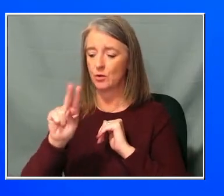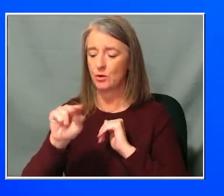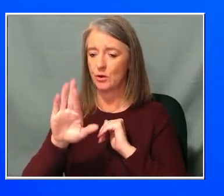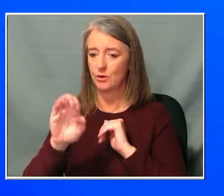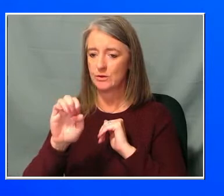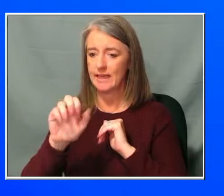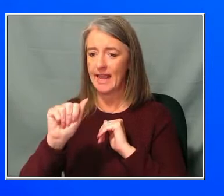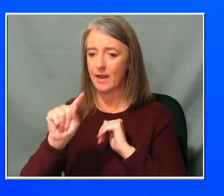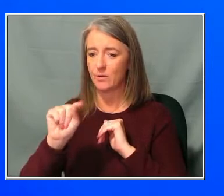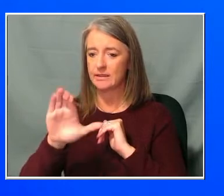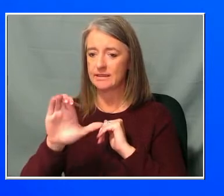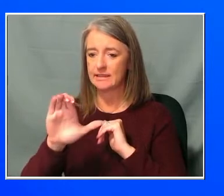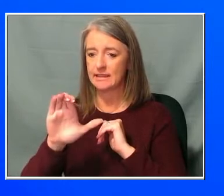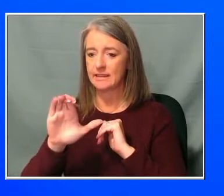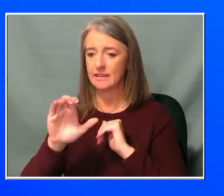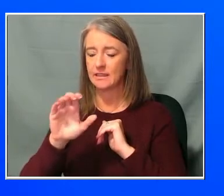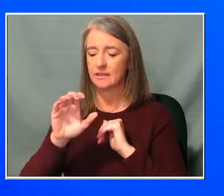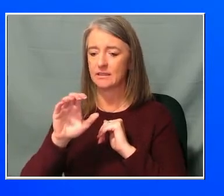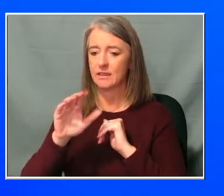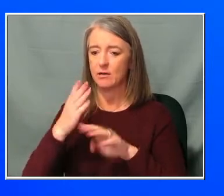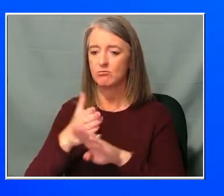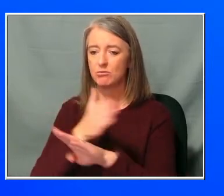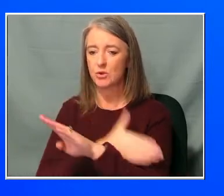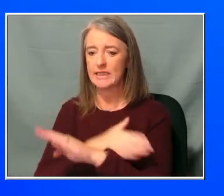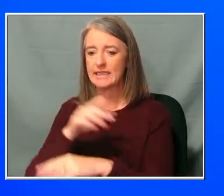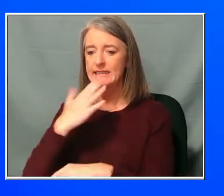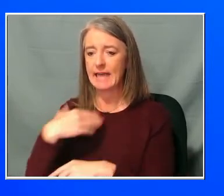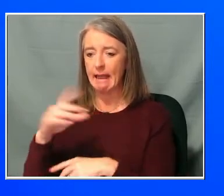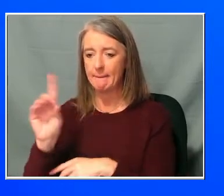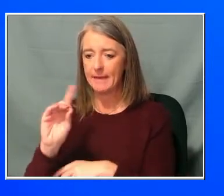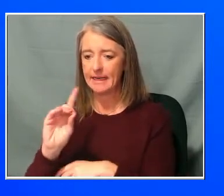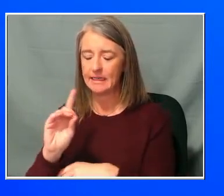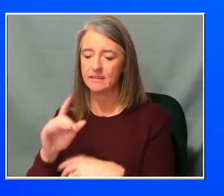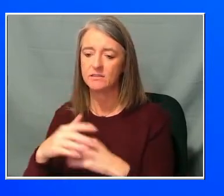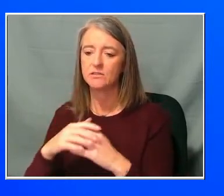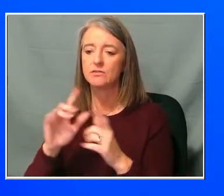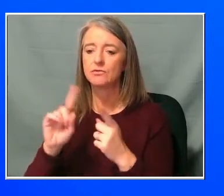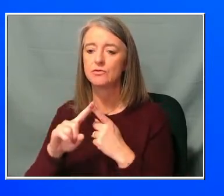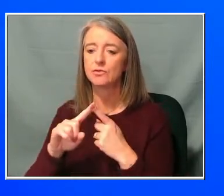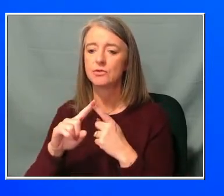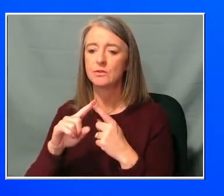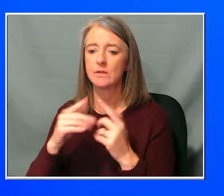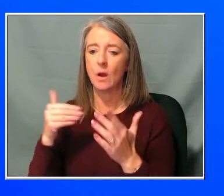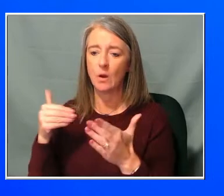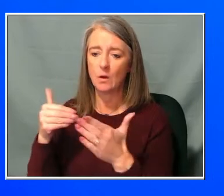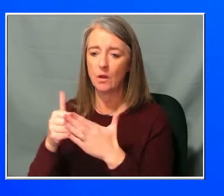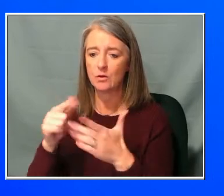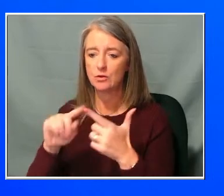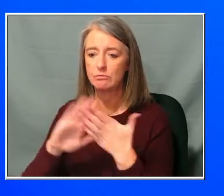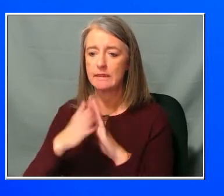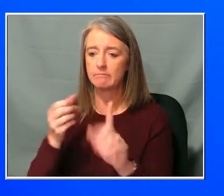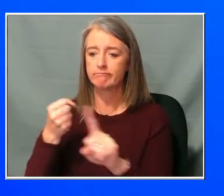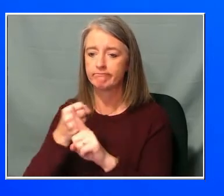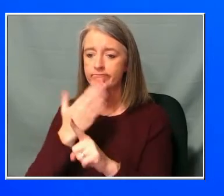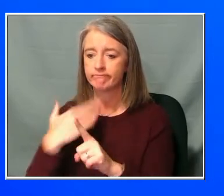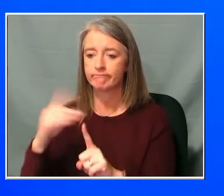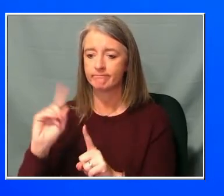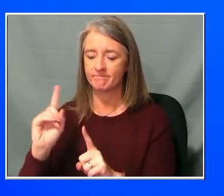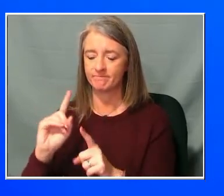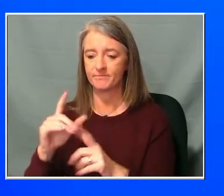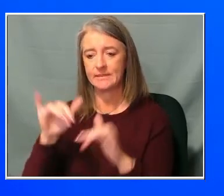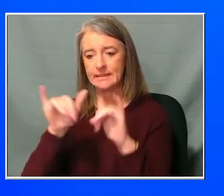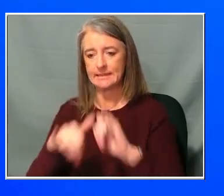as euglycemic or pre-diabetic or to the edge of diabetes. And so the same